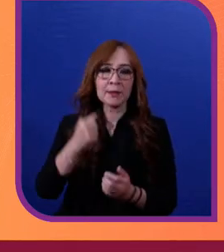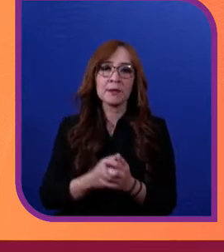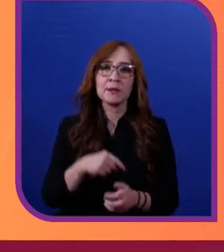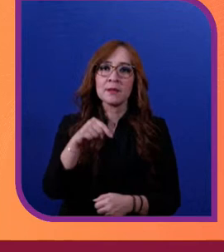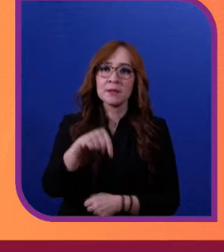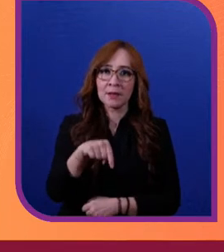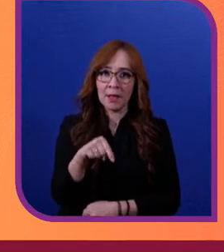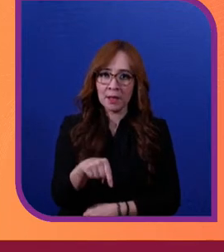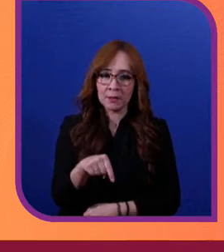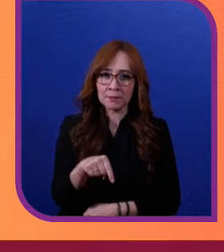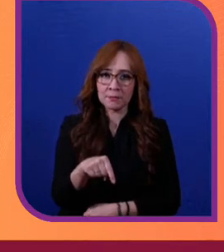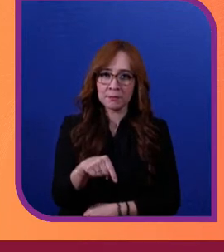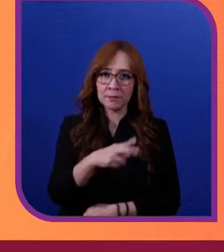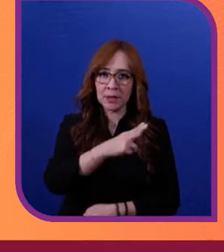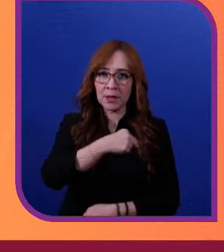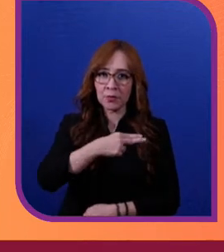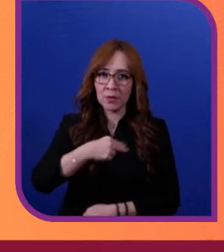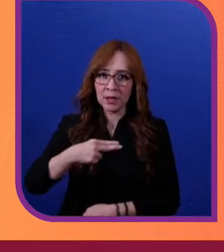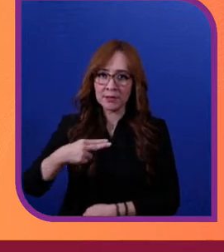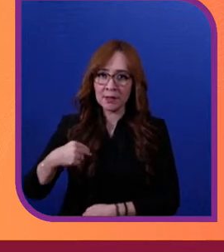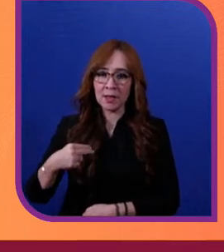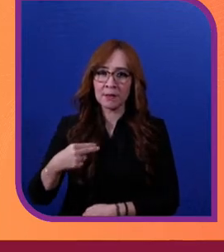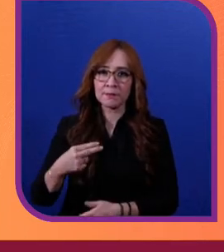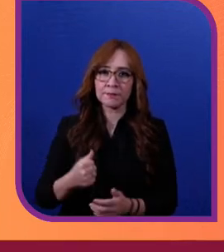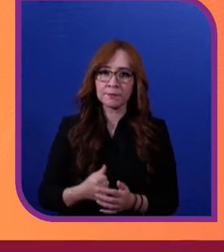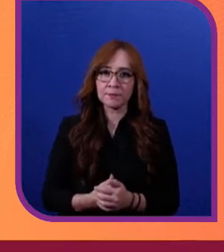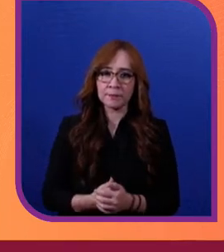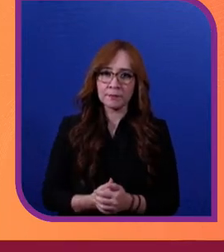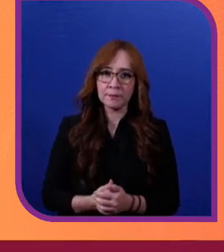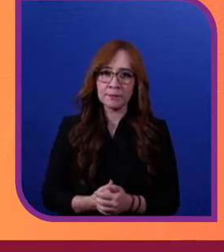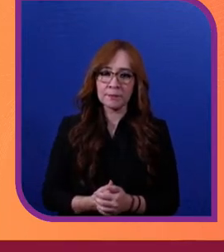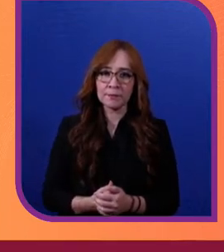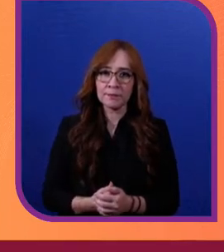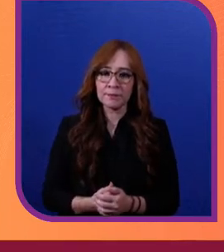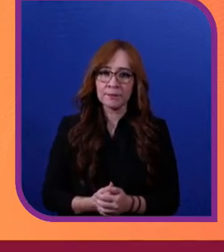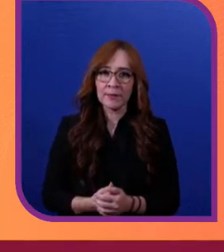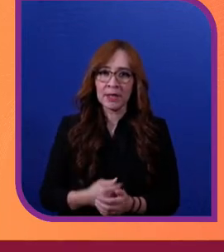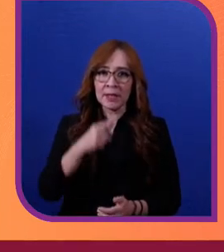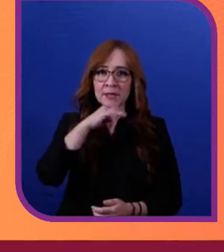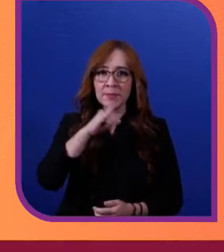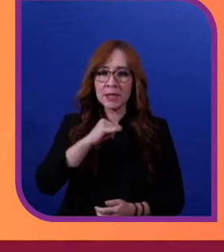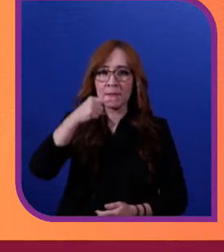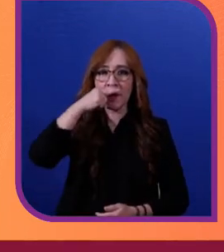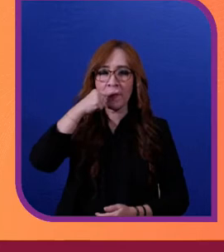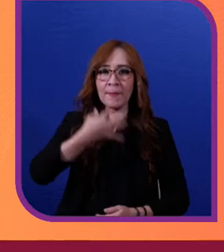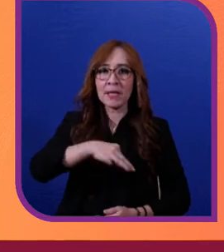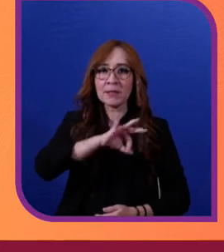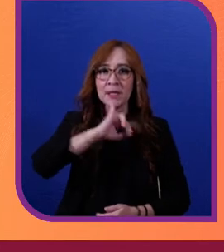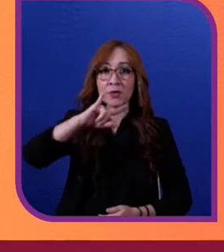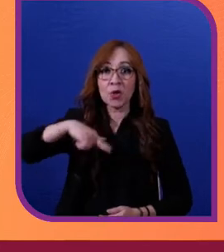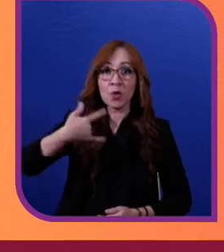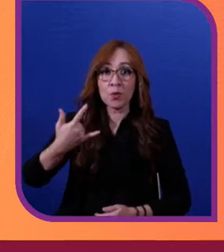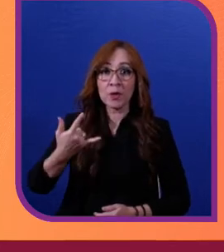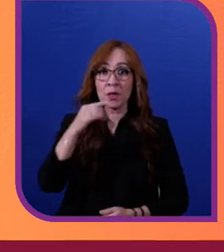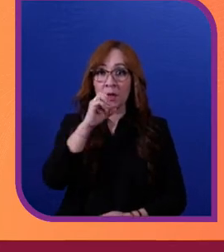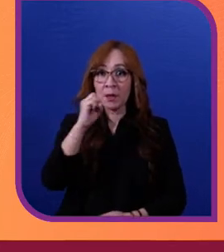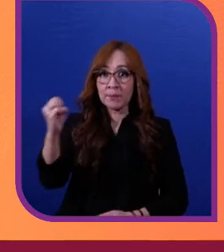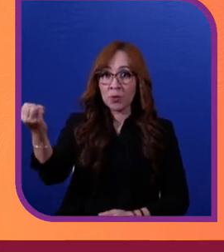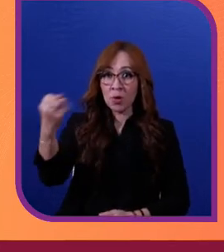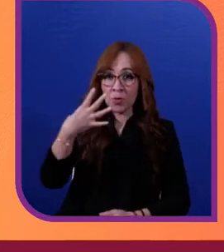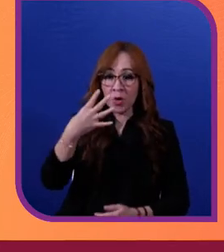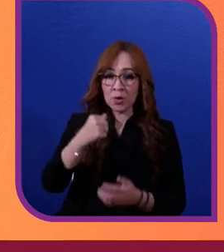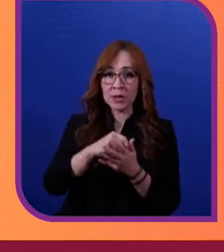Indonesia solfema tipe-tipe Joko Widodo headset dad Bilqis pagi the pursuit of rewards